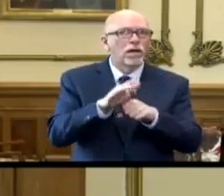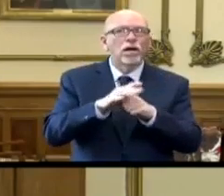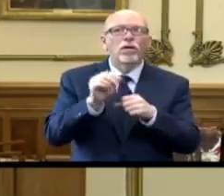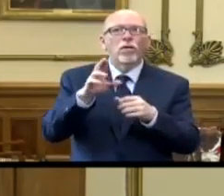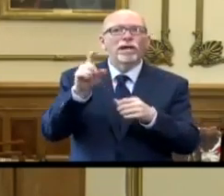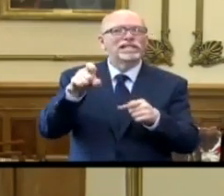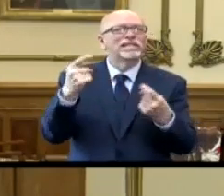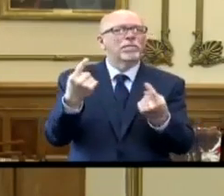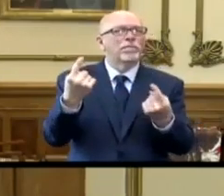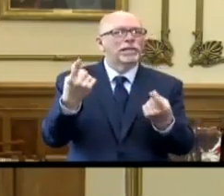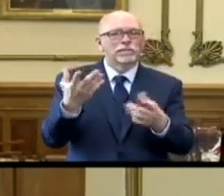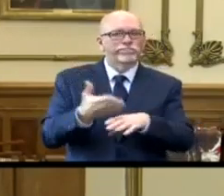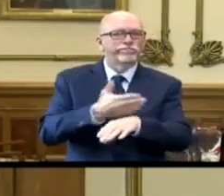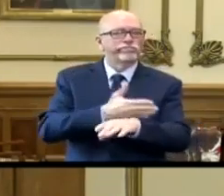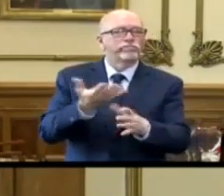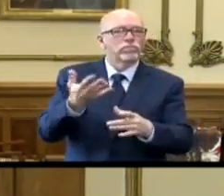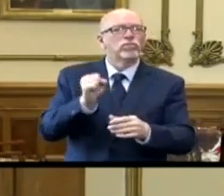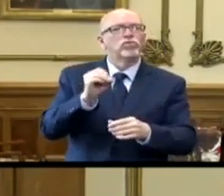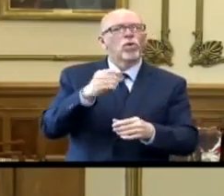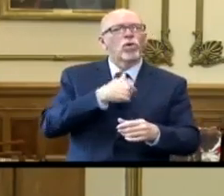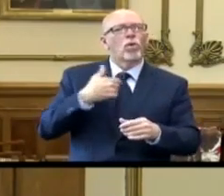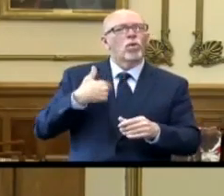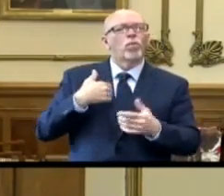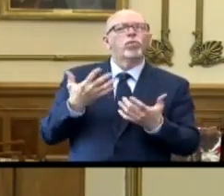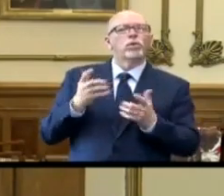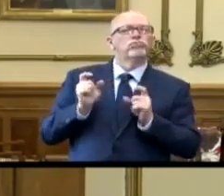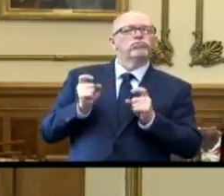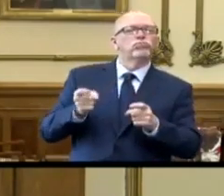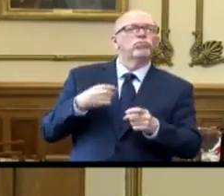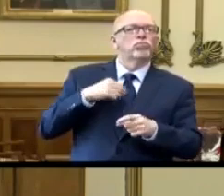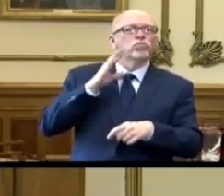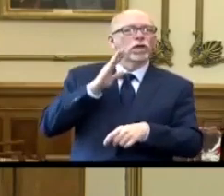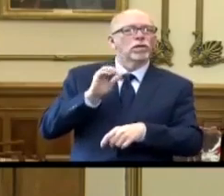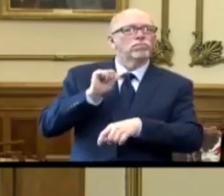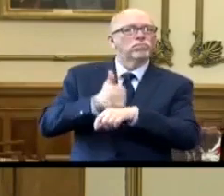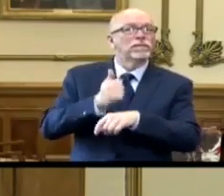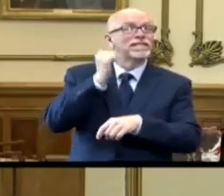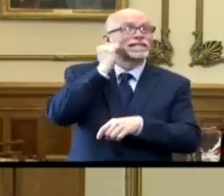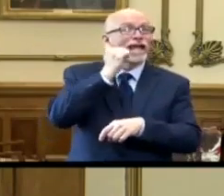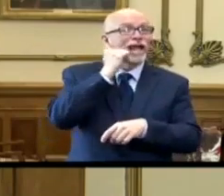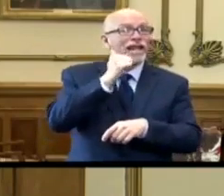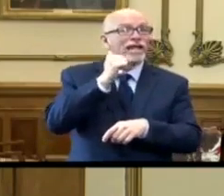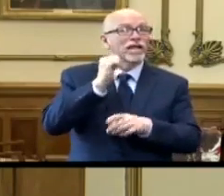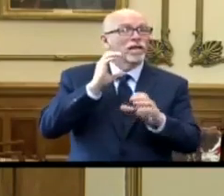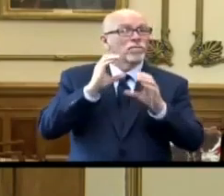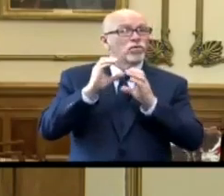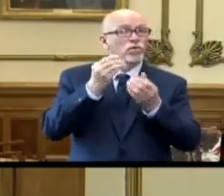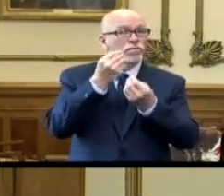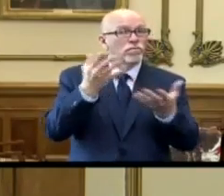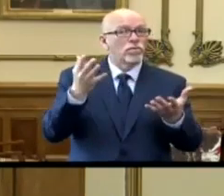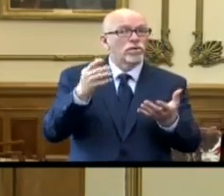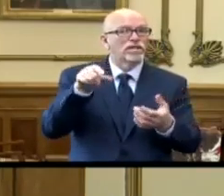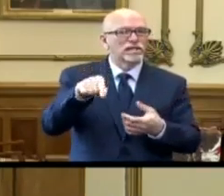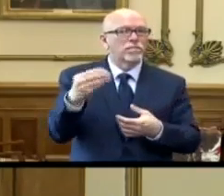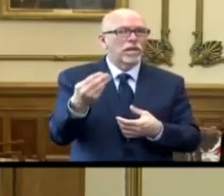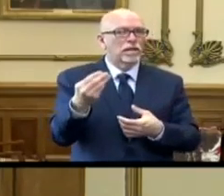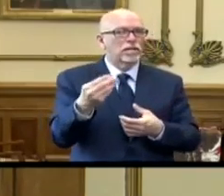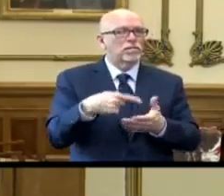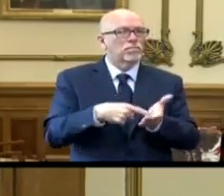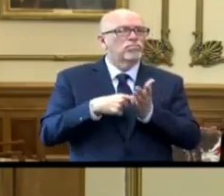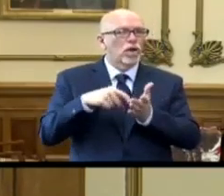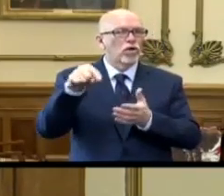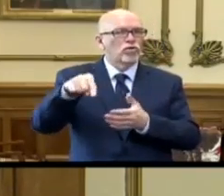working. So as part of that, we will implement the daily reporting requirement on Monday.